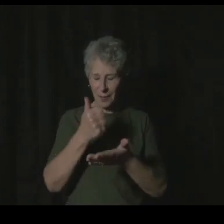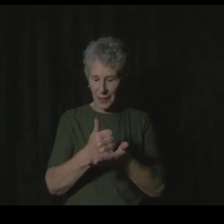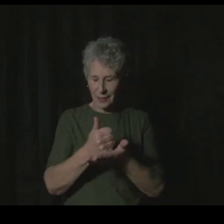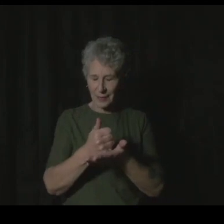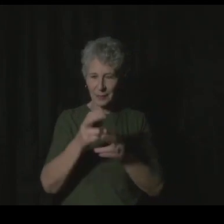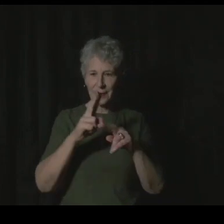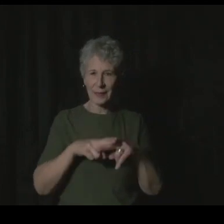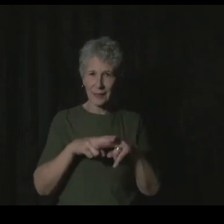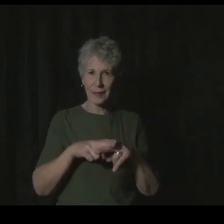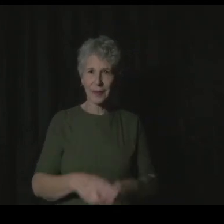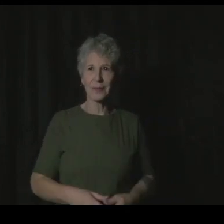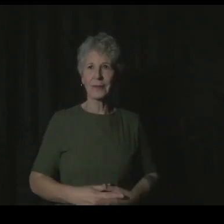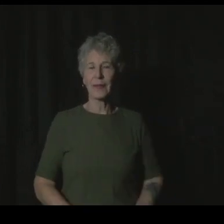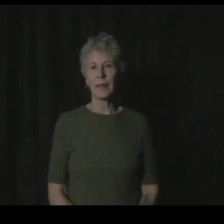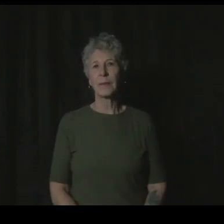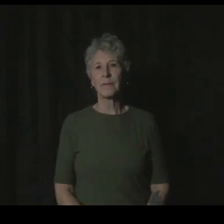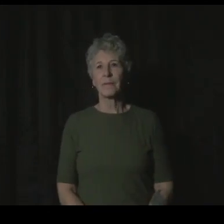be seated.